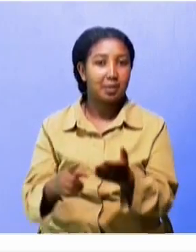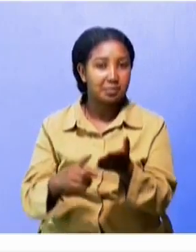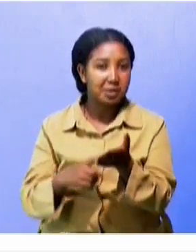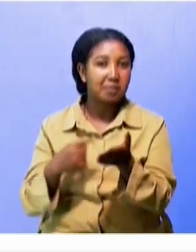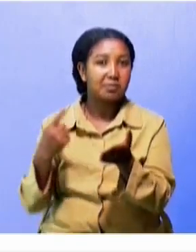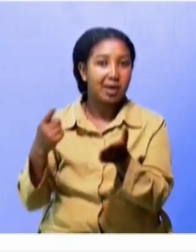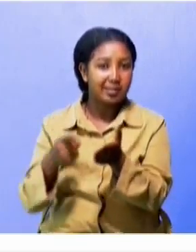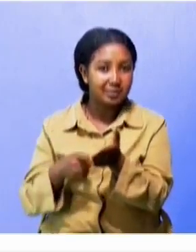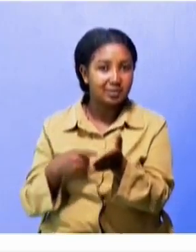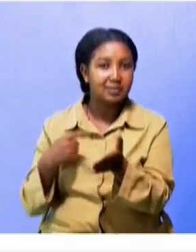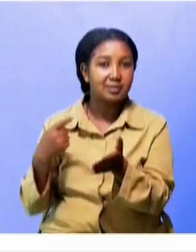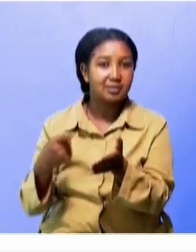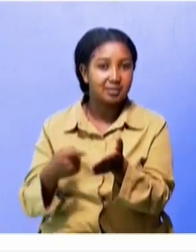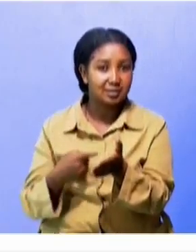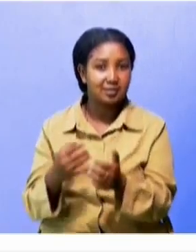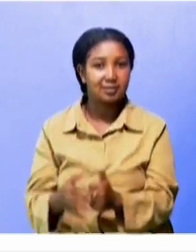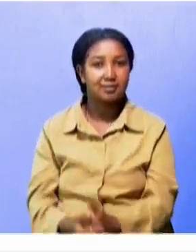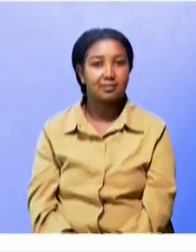Sometimes.